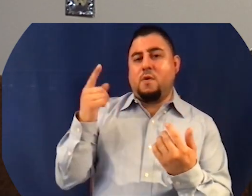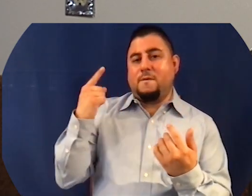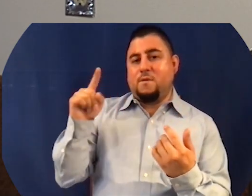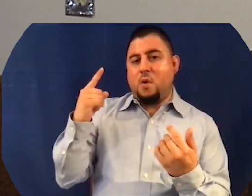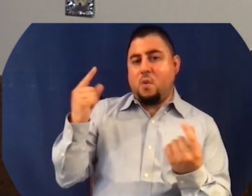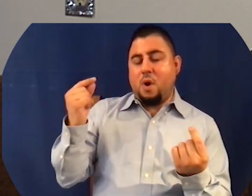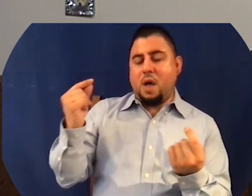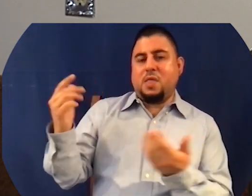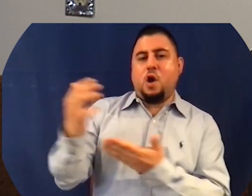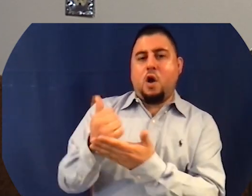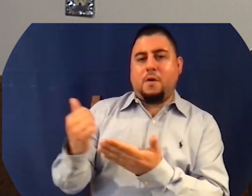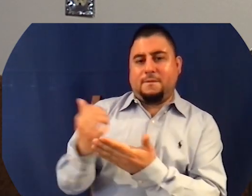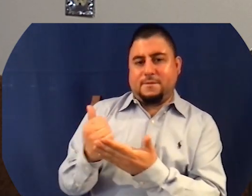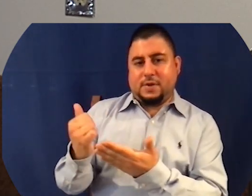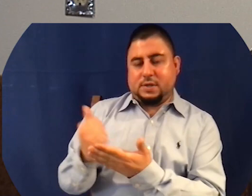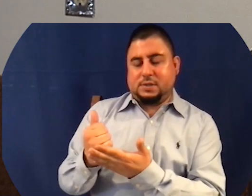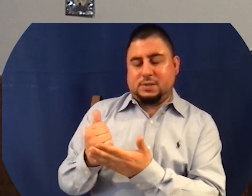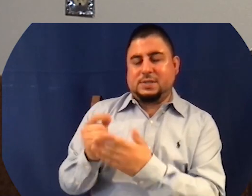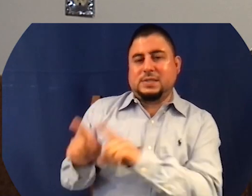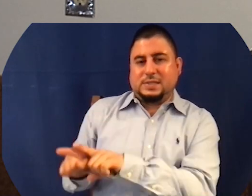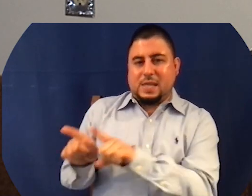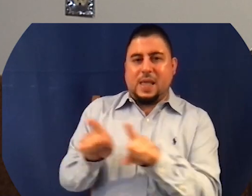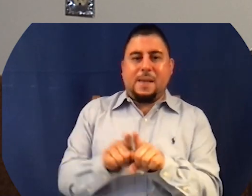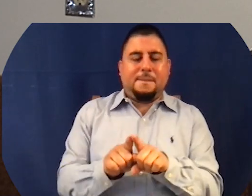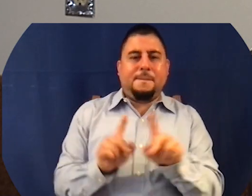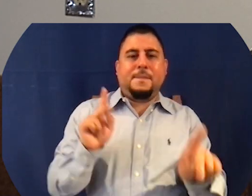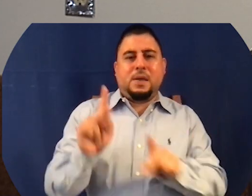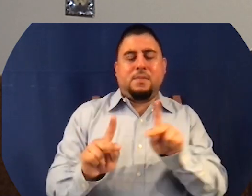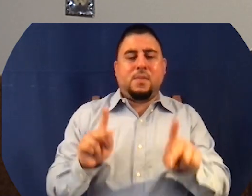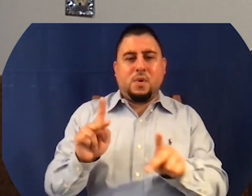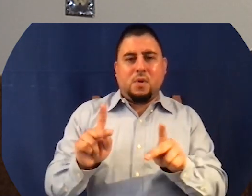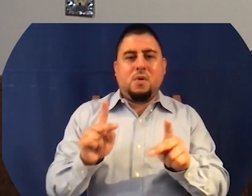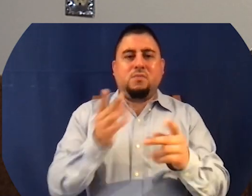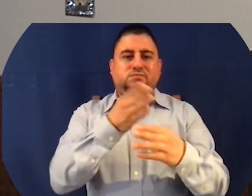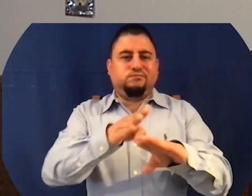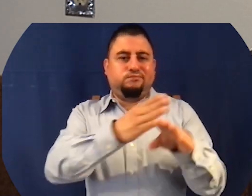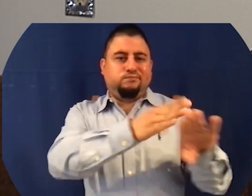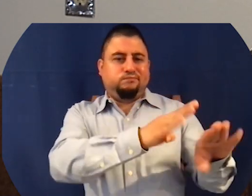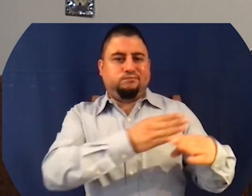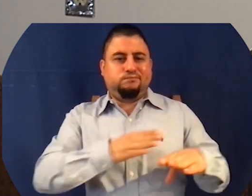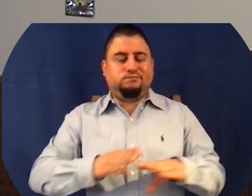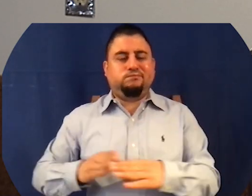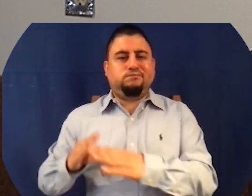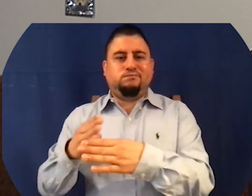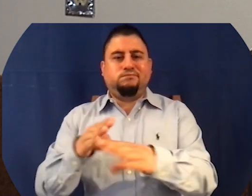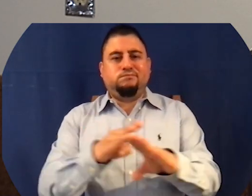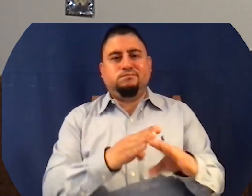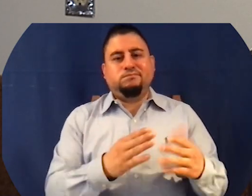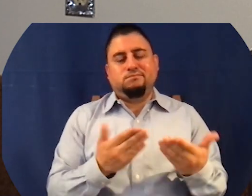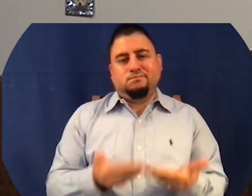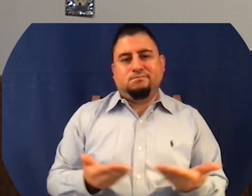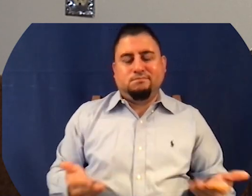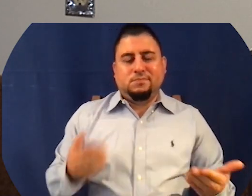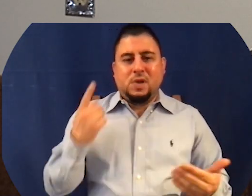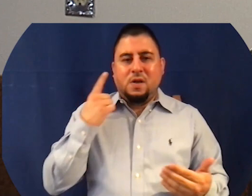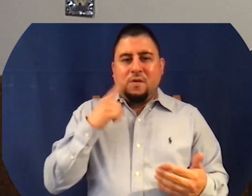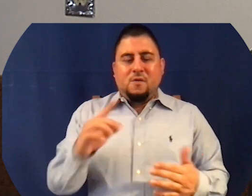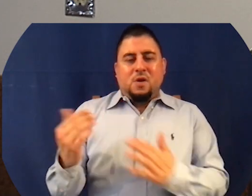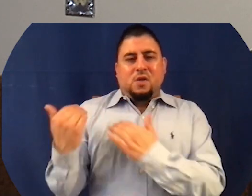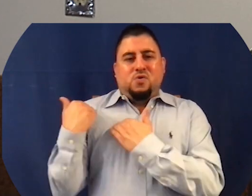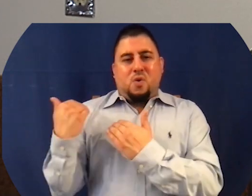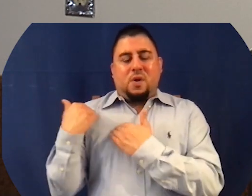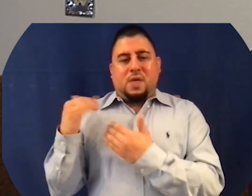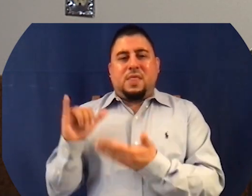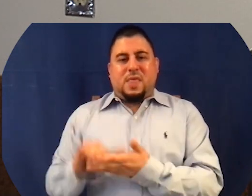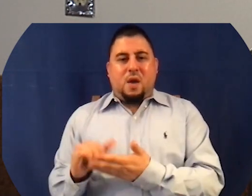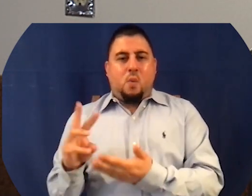harvest, as people make merry when dividing spoils. For the yoke that burdened